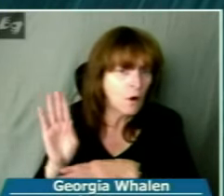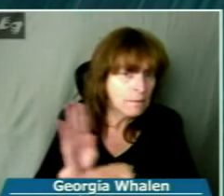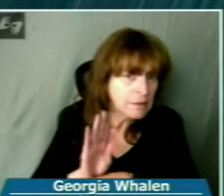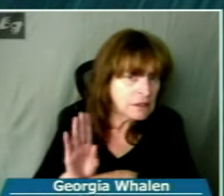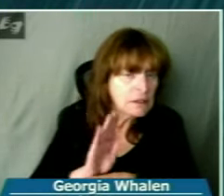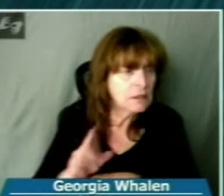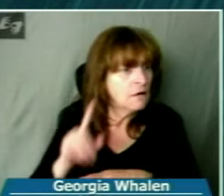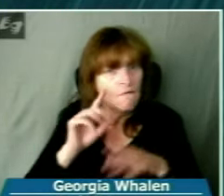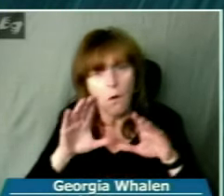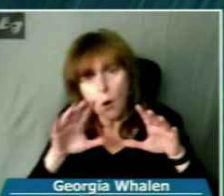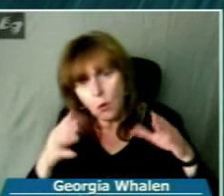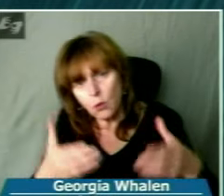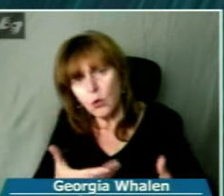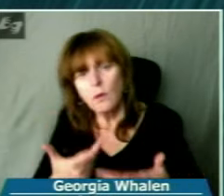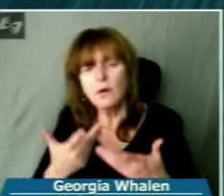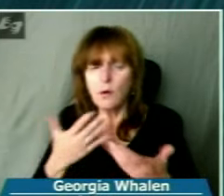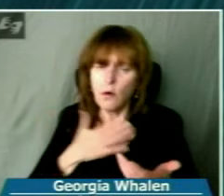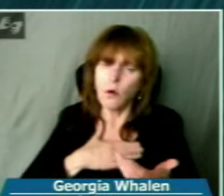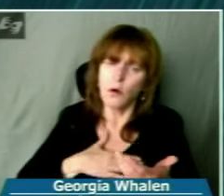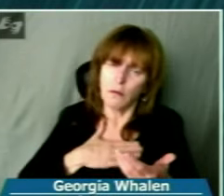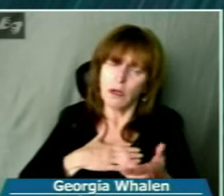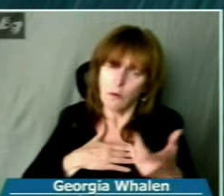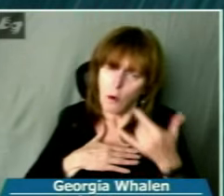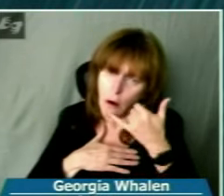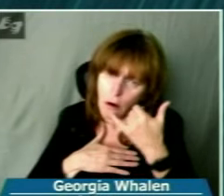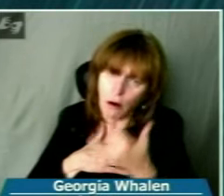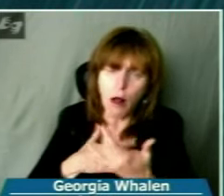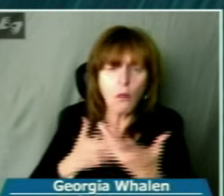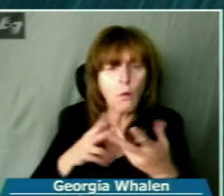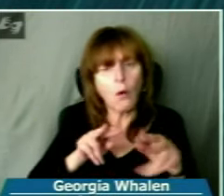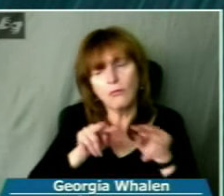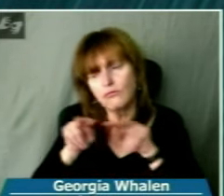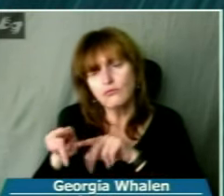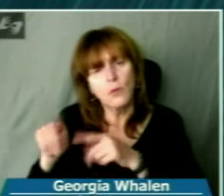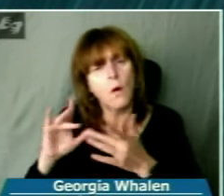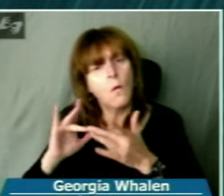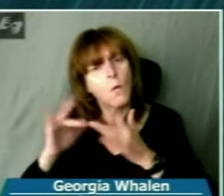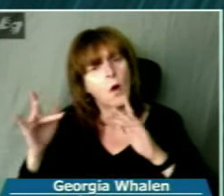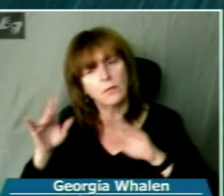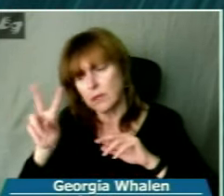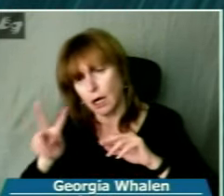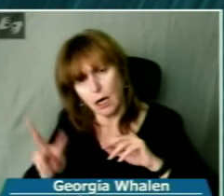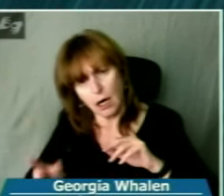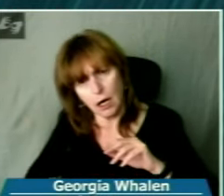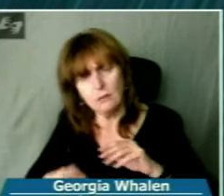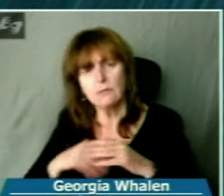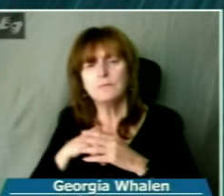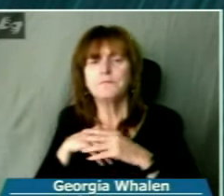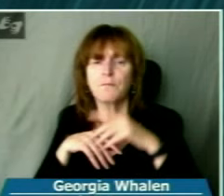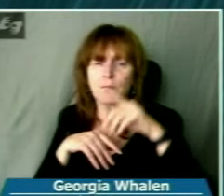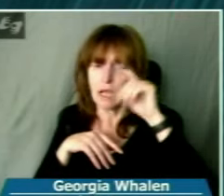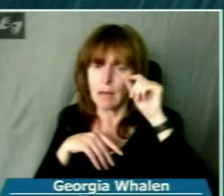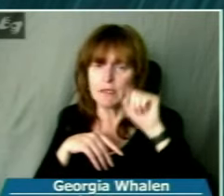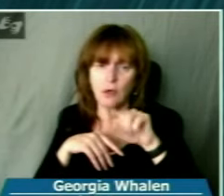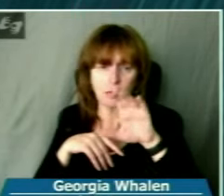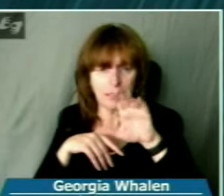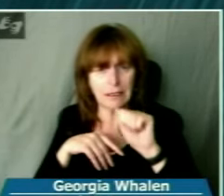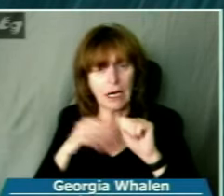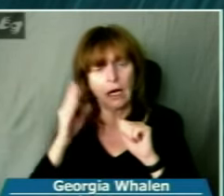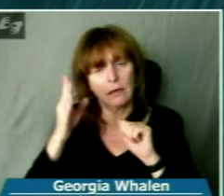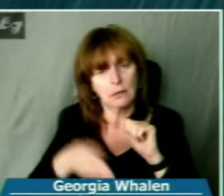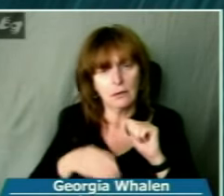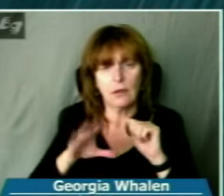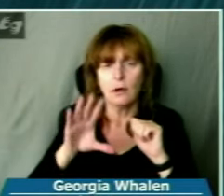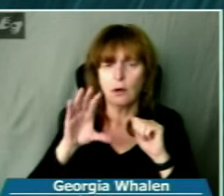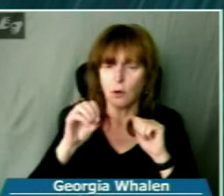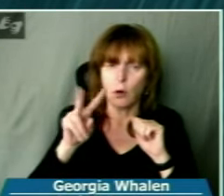if you need to do it by phone. And again, the website on the city's page, city COVID-19 webpage, you'll find